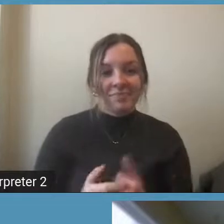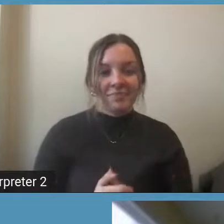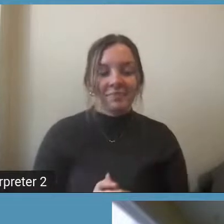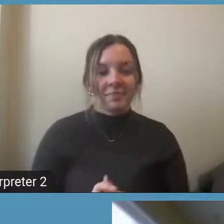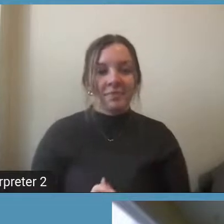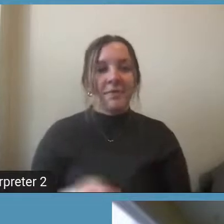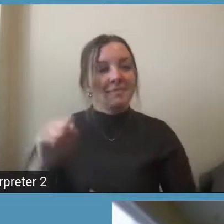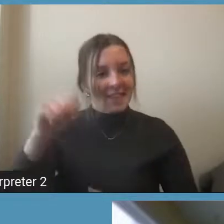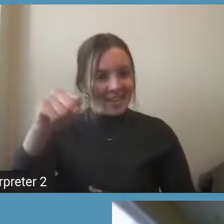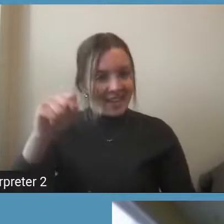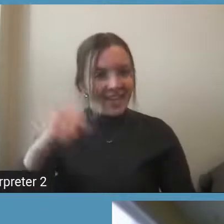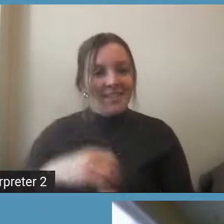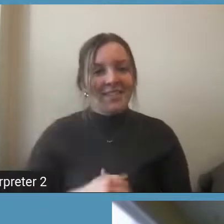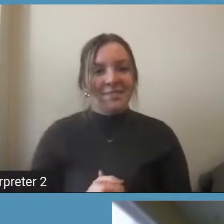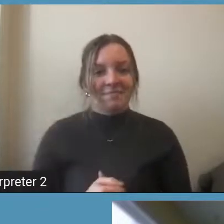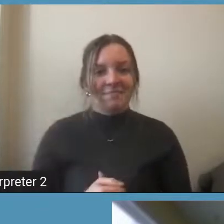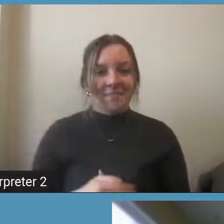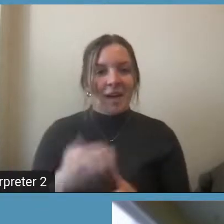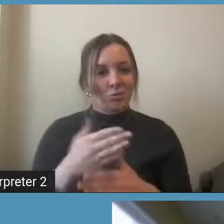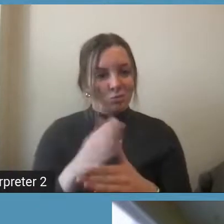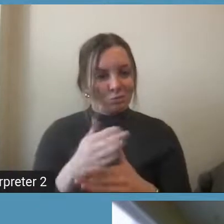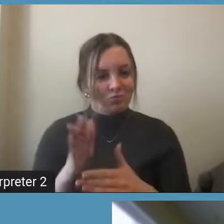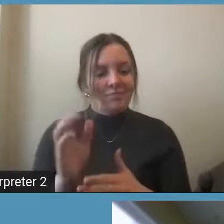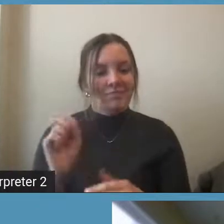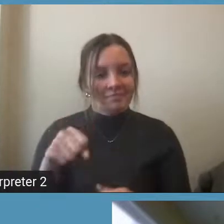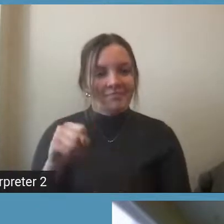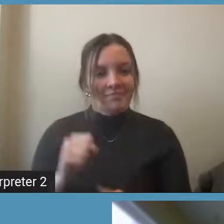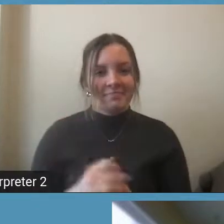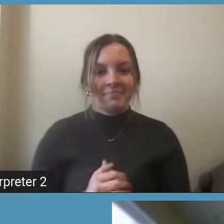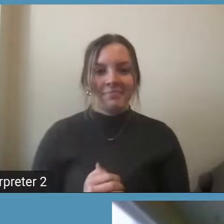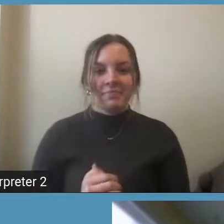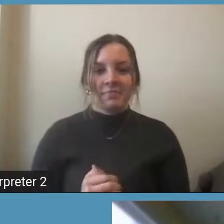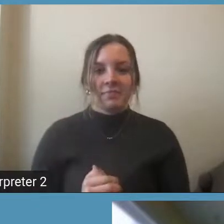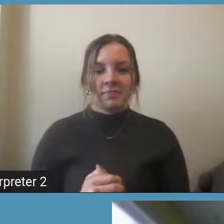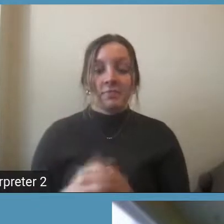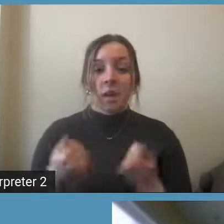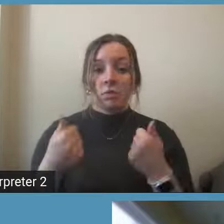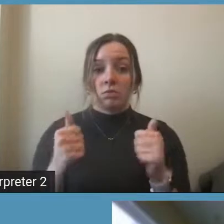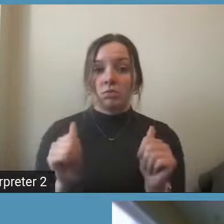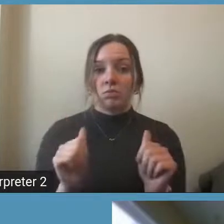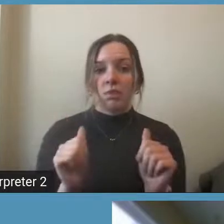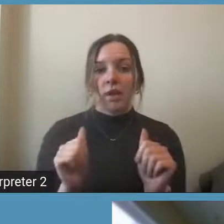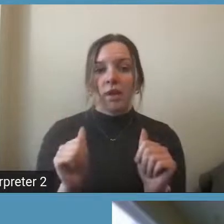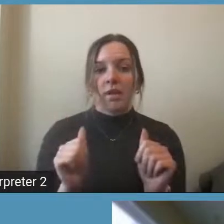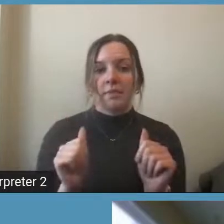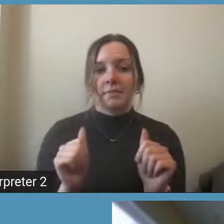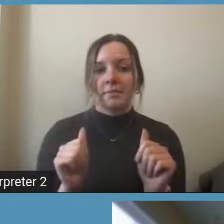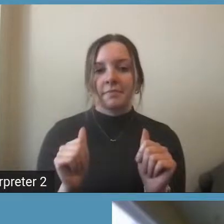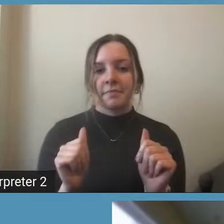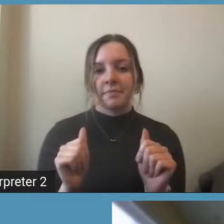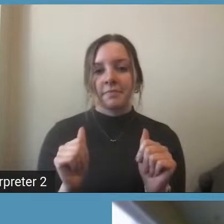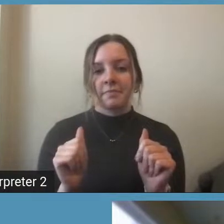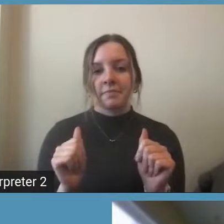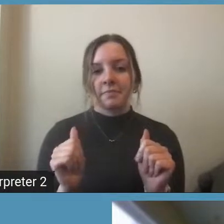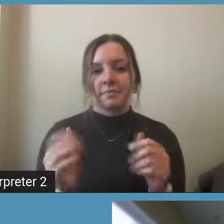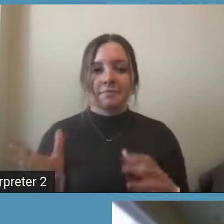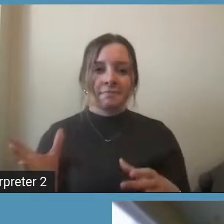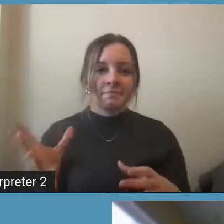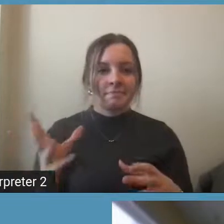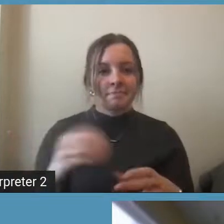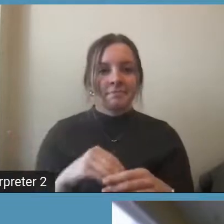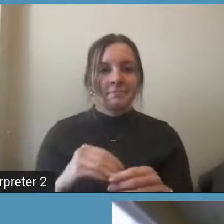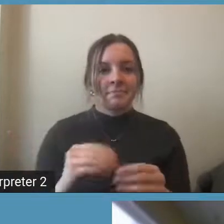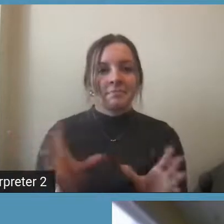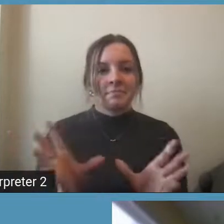I will. I will do that. I also will try and put together a little resource